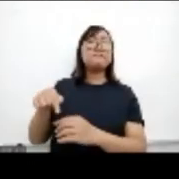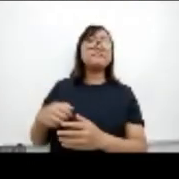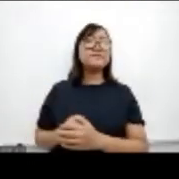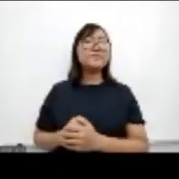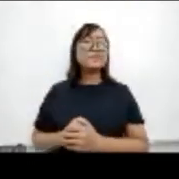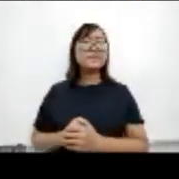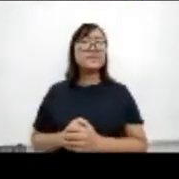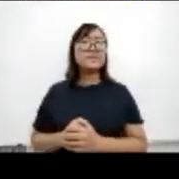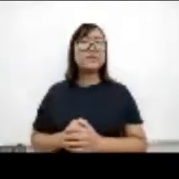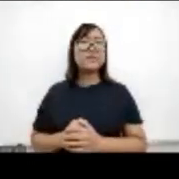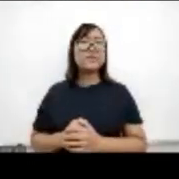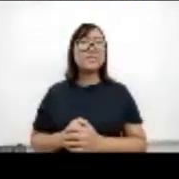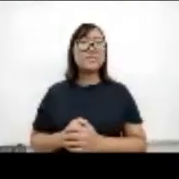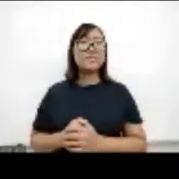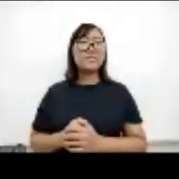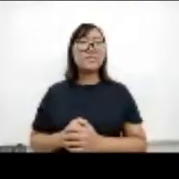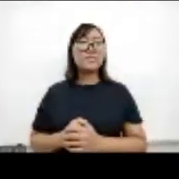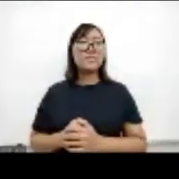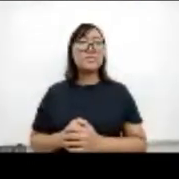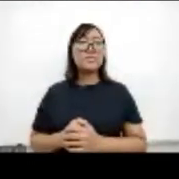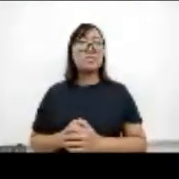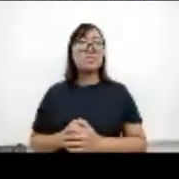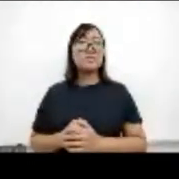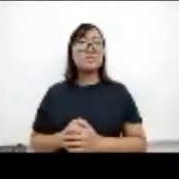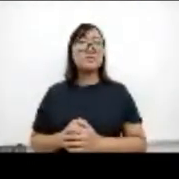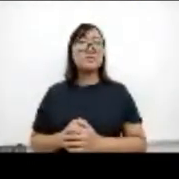nenet n review kali ini